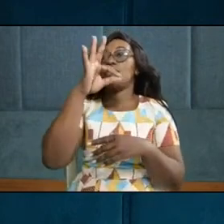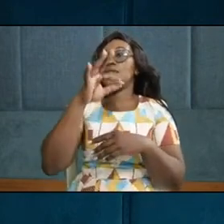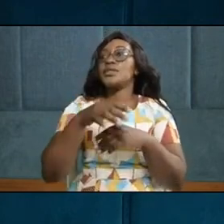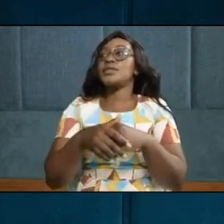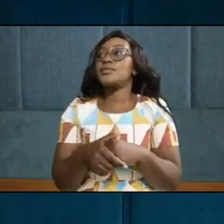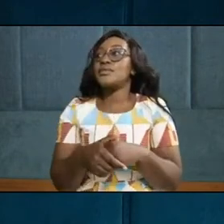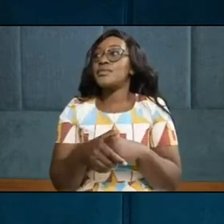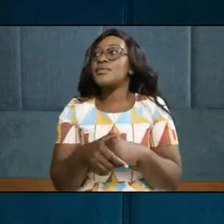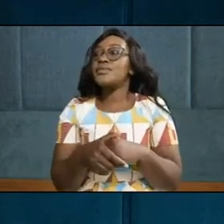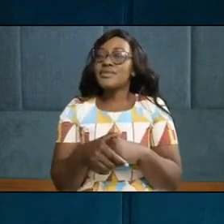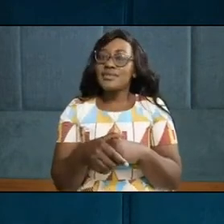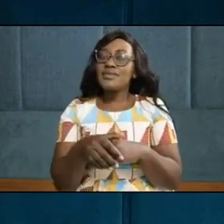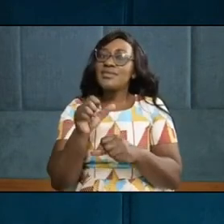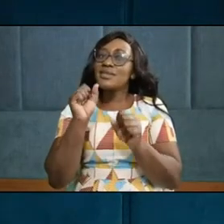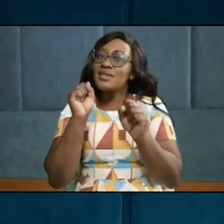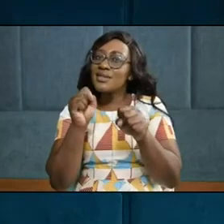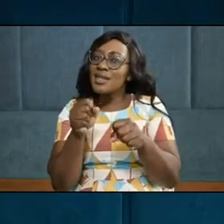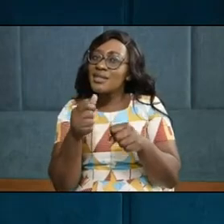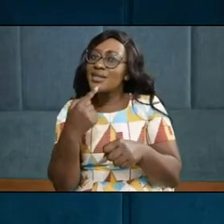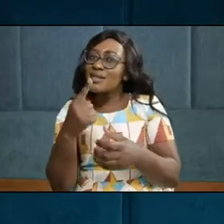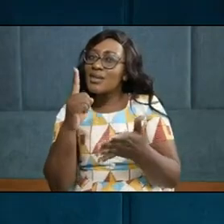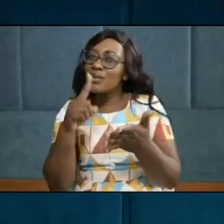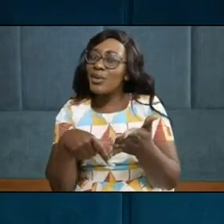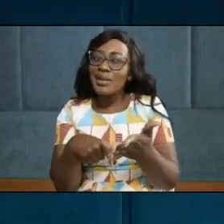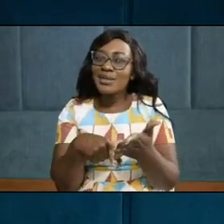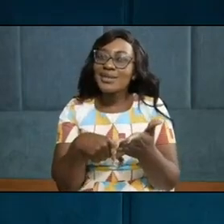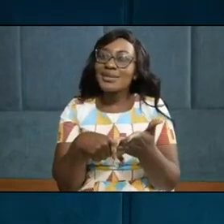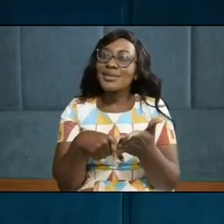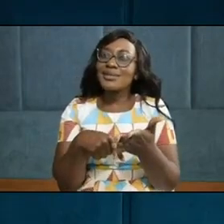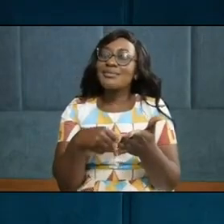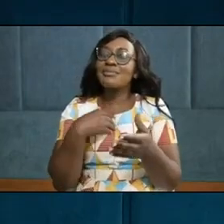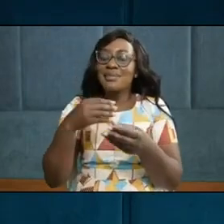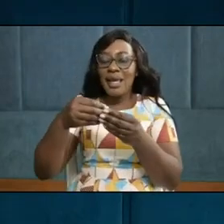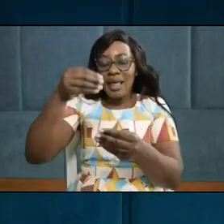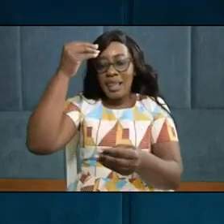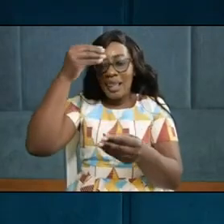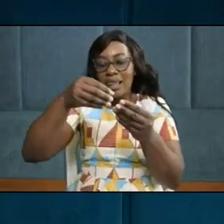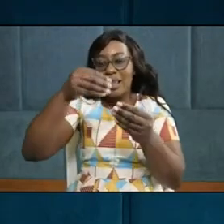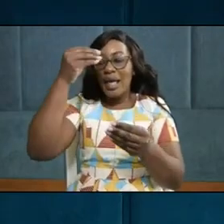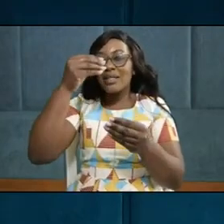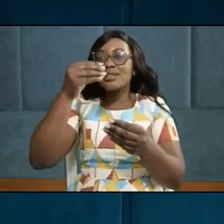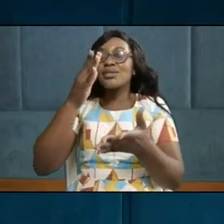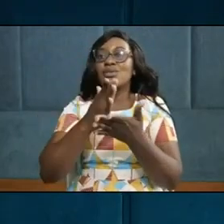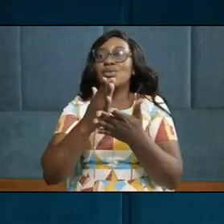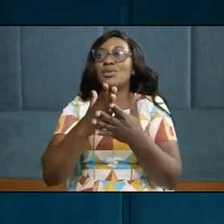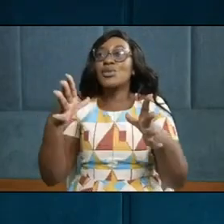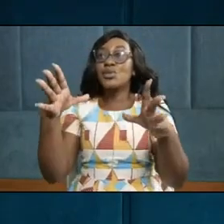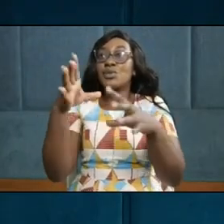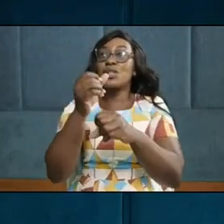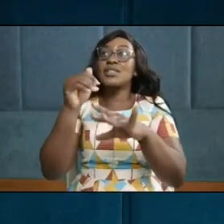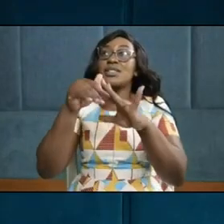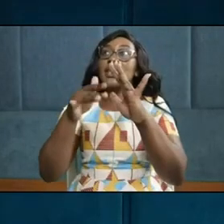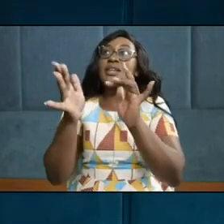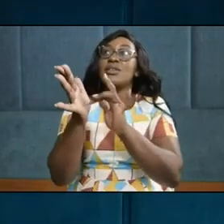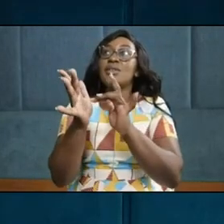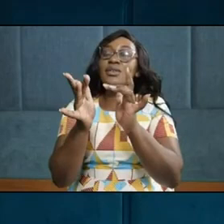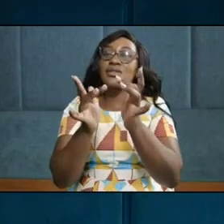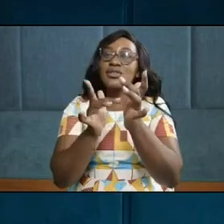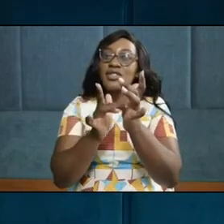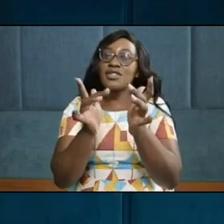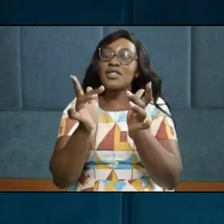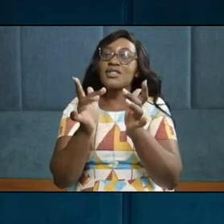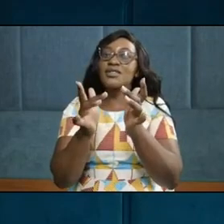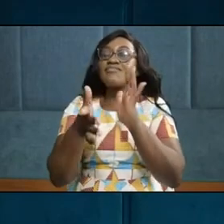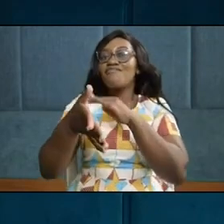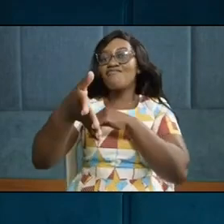take home from this? Yes, I do. I learned that we should trust in God, just like Paul trusted